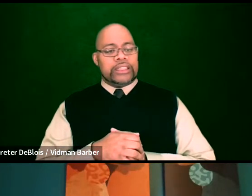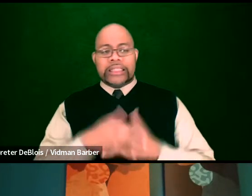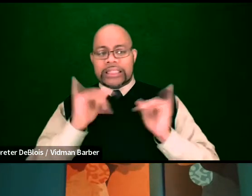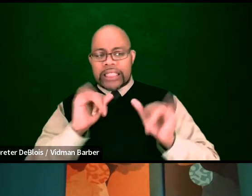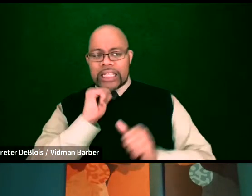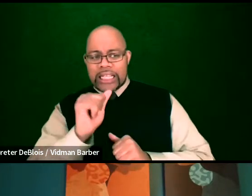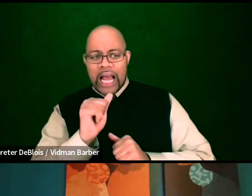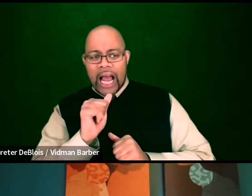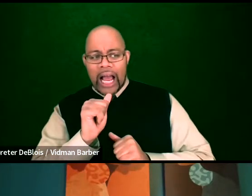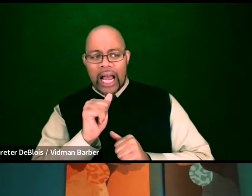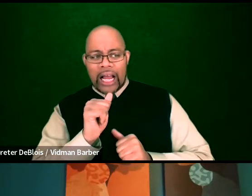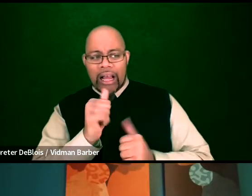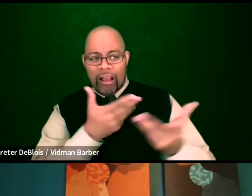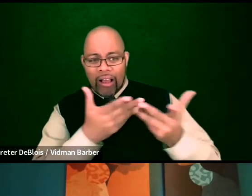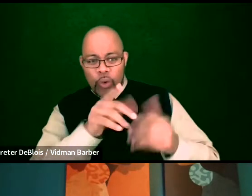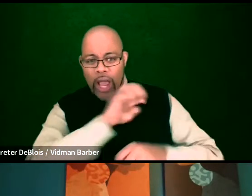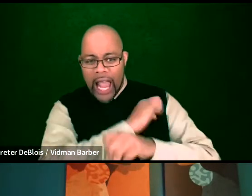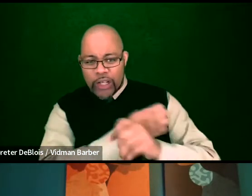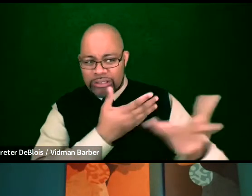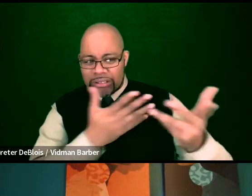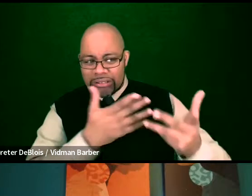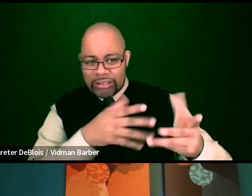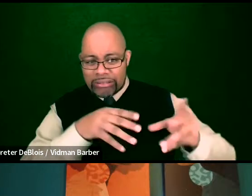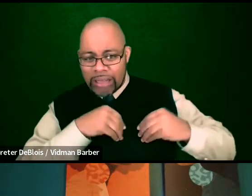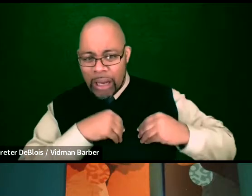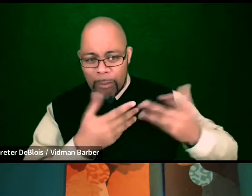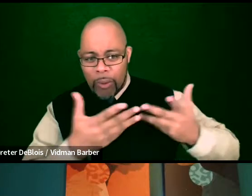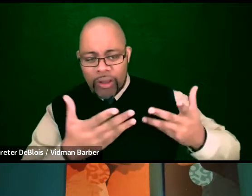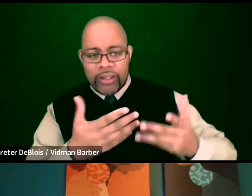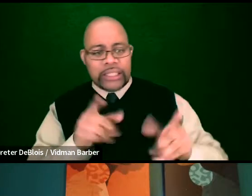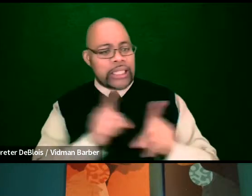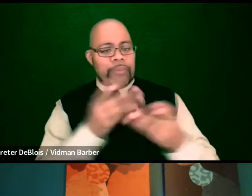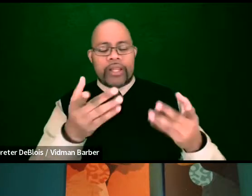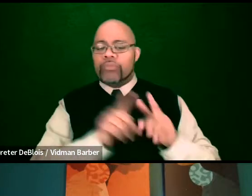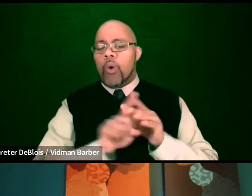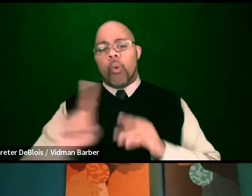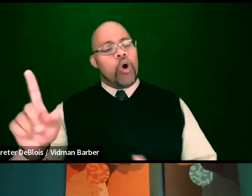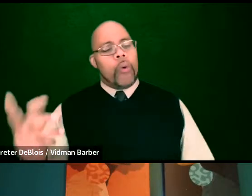not reciprocating your energy, it's the same thing. Walk